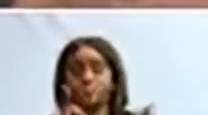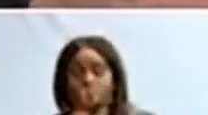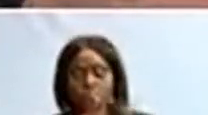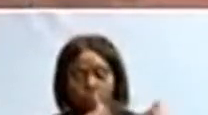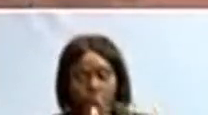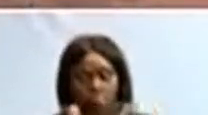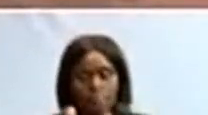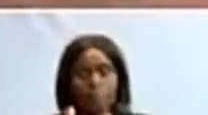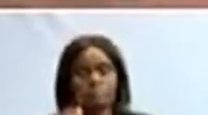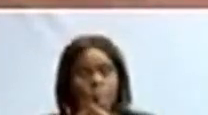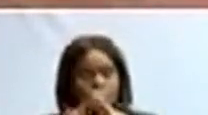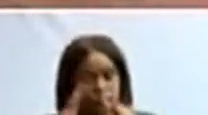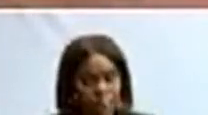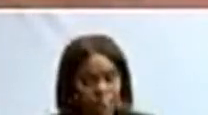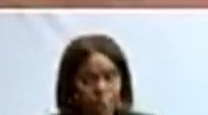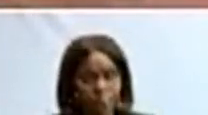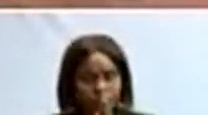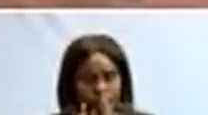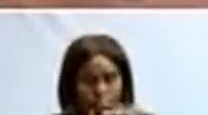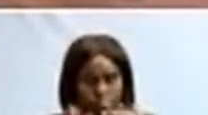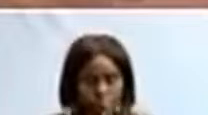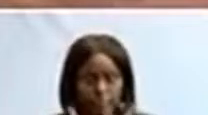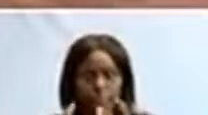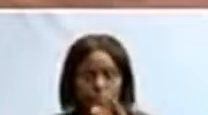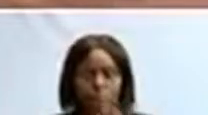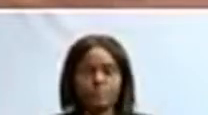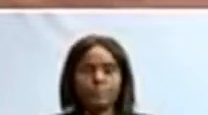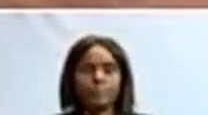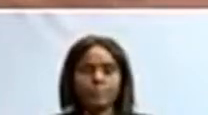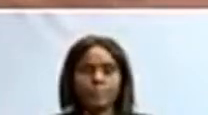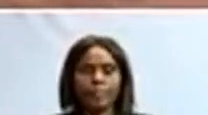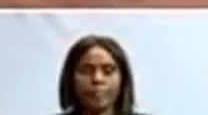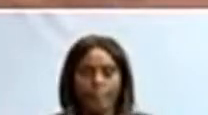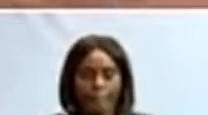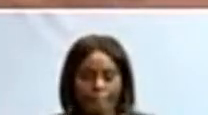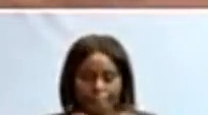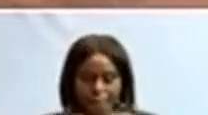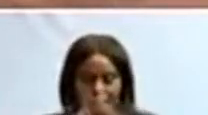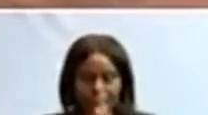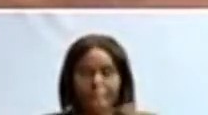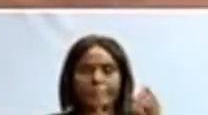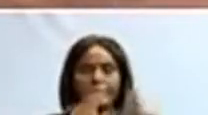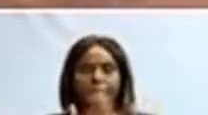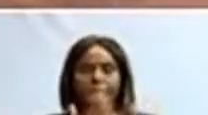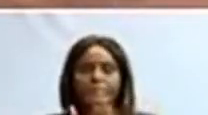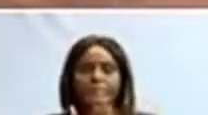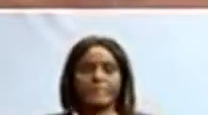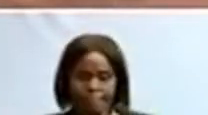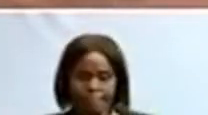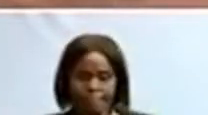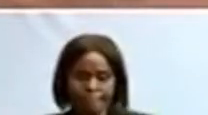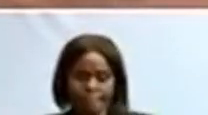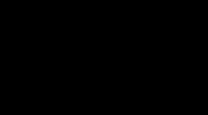taken, Chair. Management has continued to submit